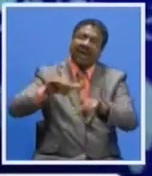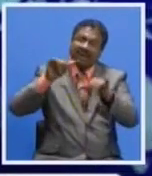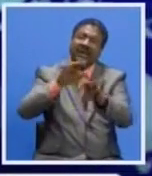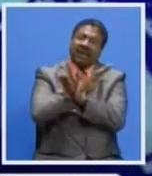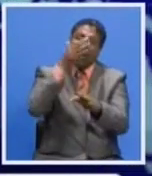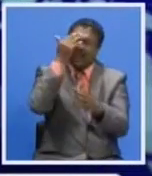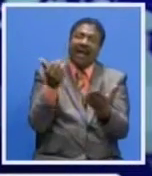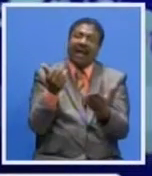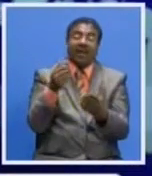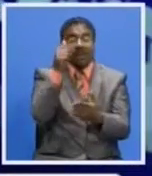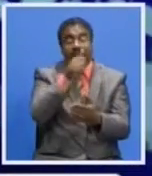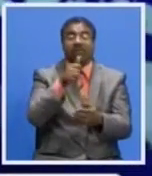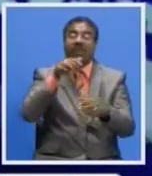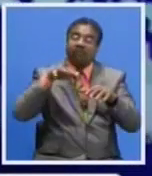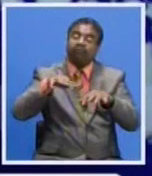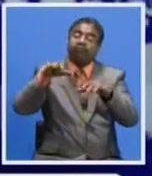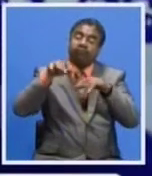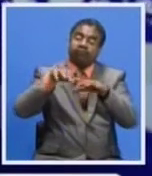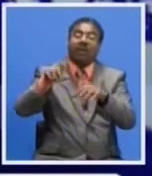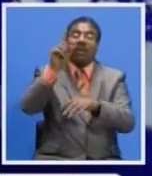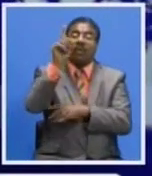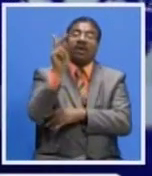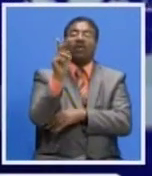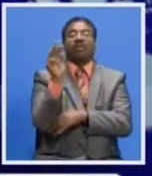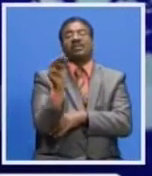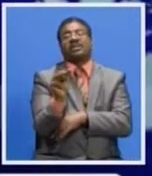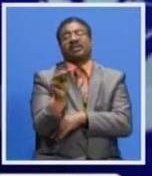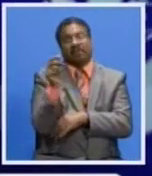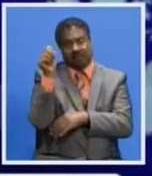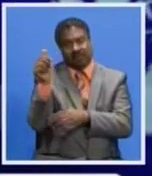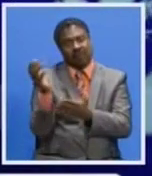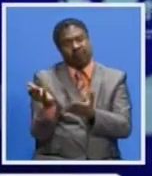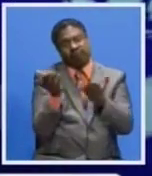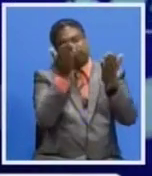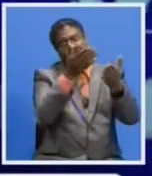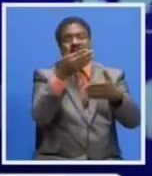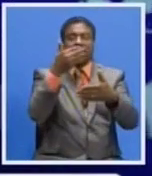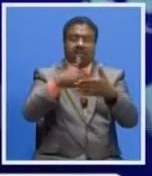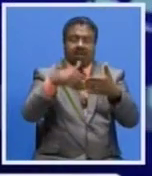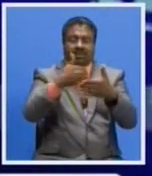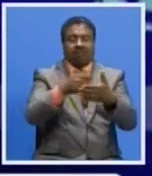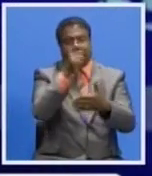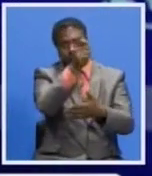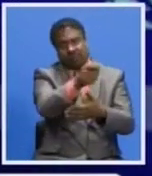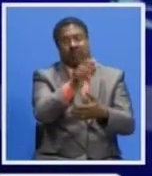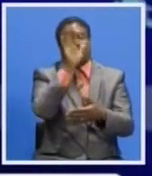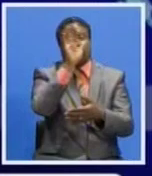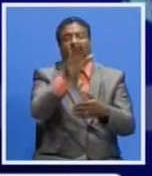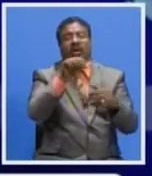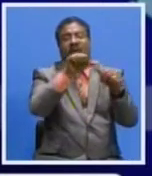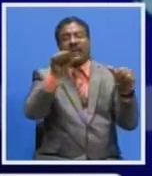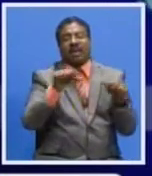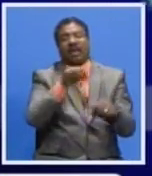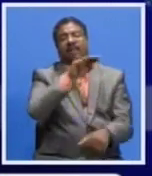South area of Chingola to the Nchanga Parliamentary Office, where they presented their concerns to Area Member of Parliament Charlie